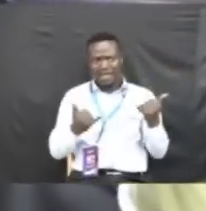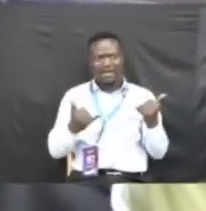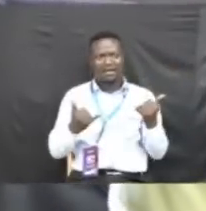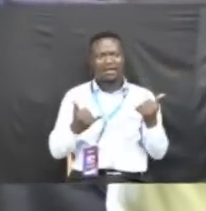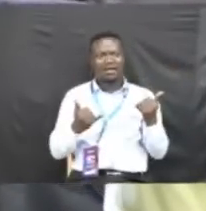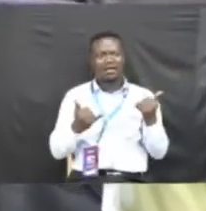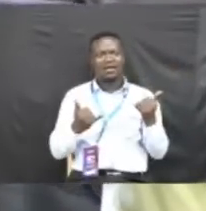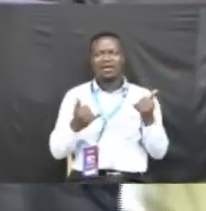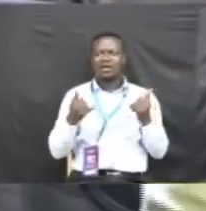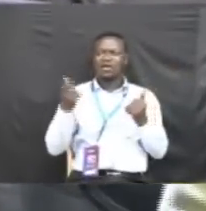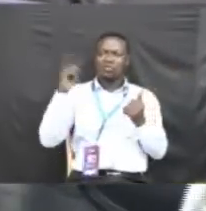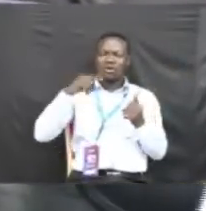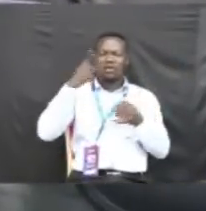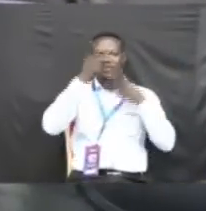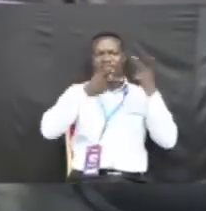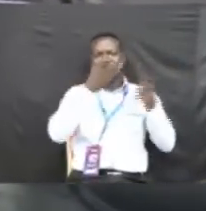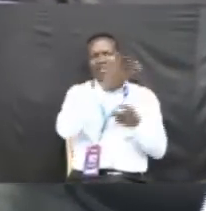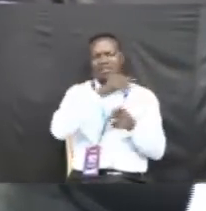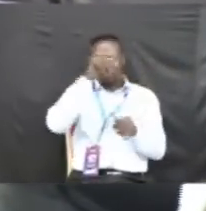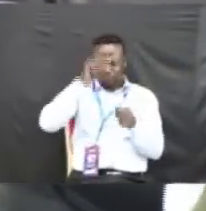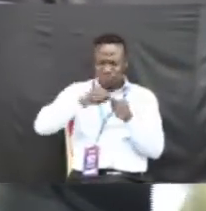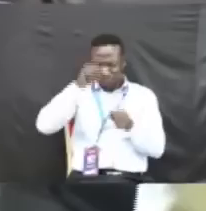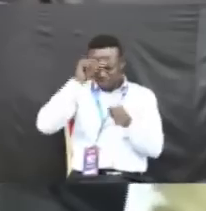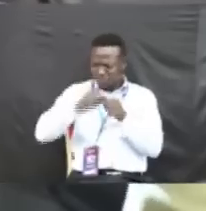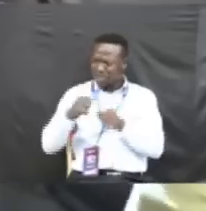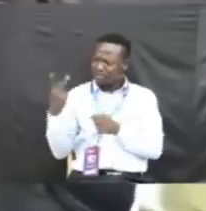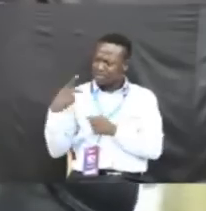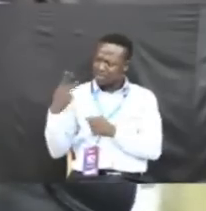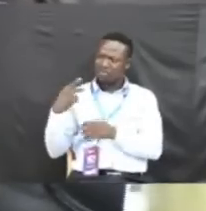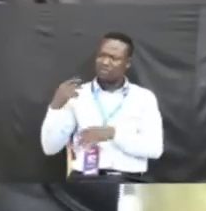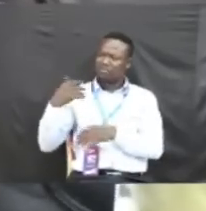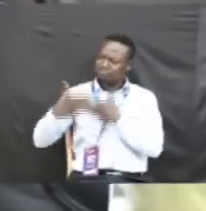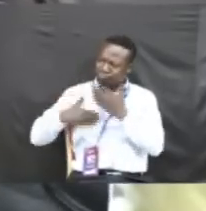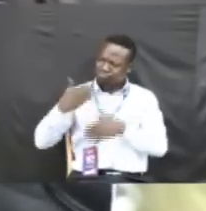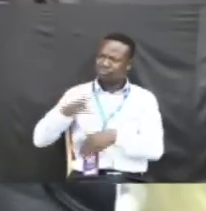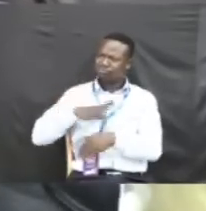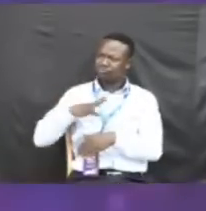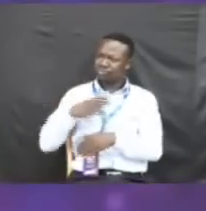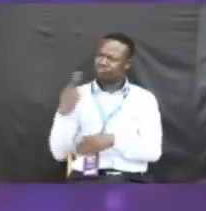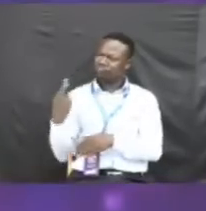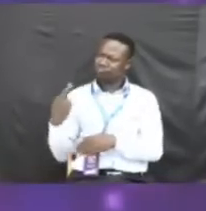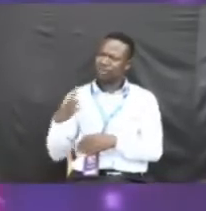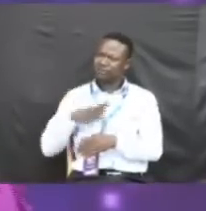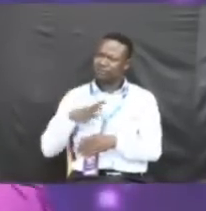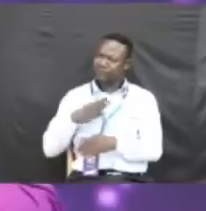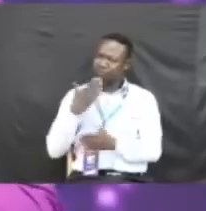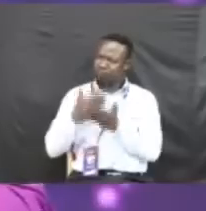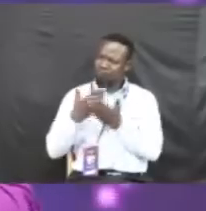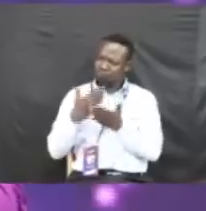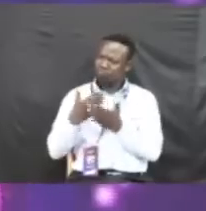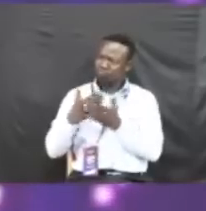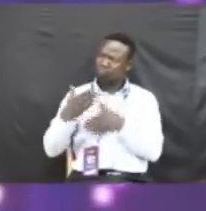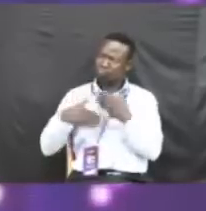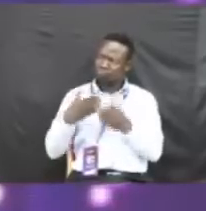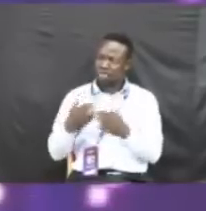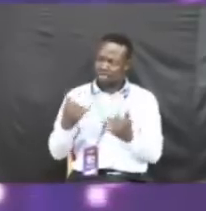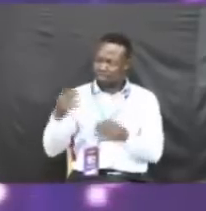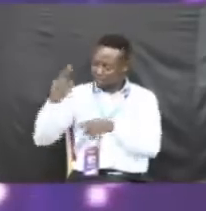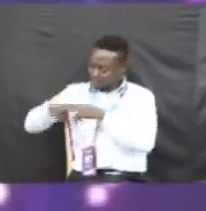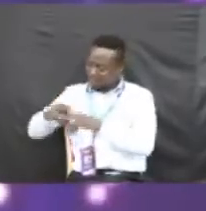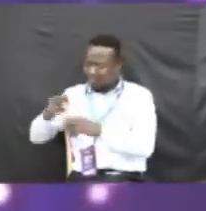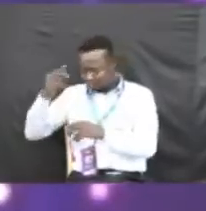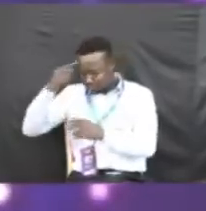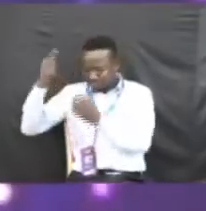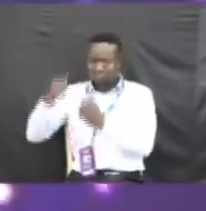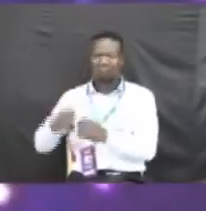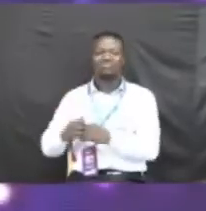sitting there, I remember the good times we have together as people of faith. So I